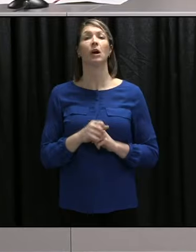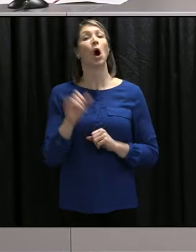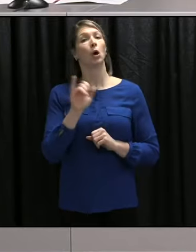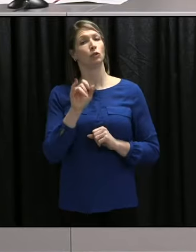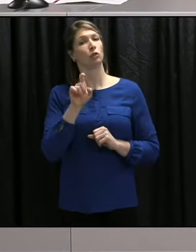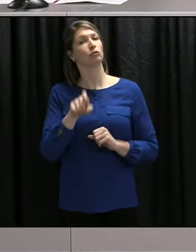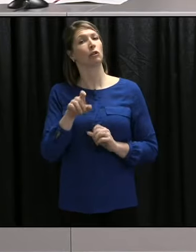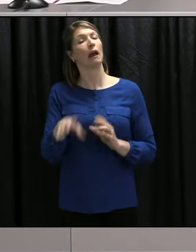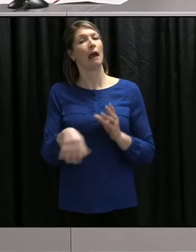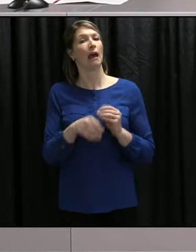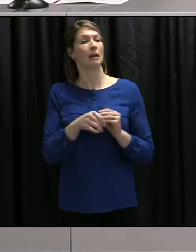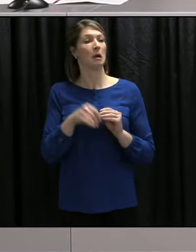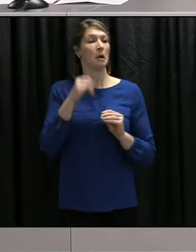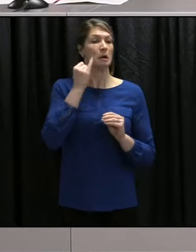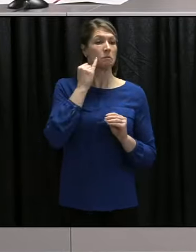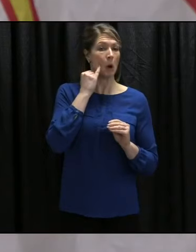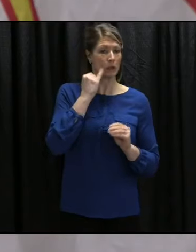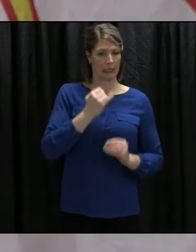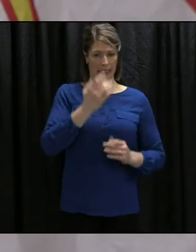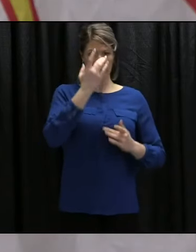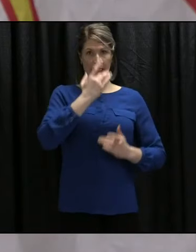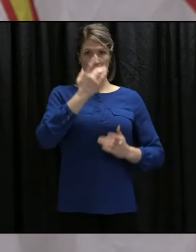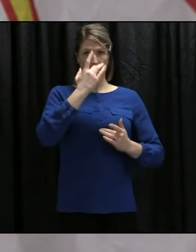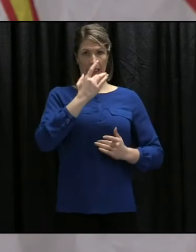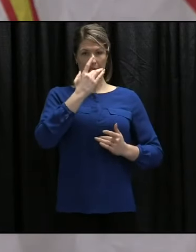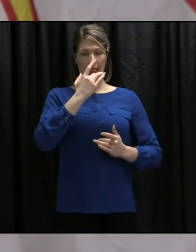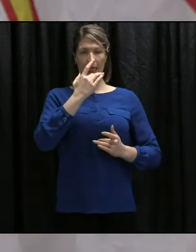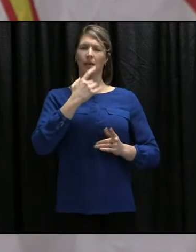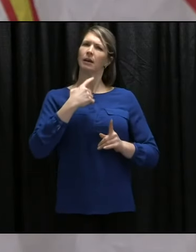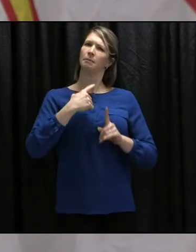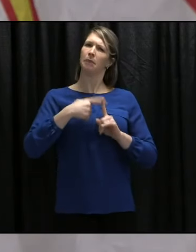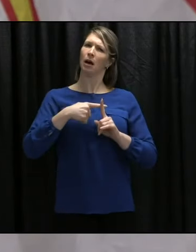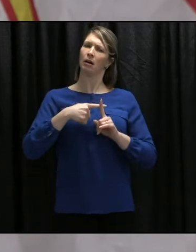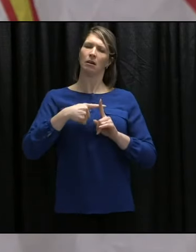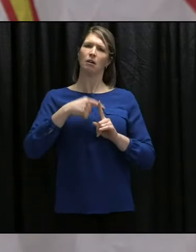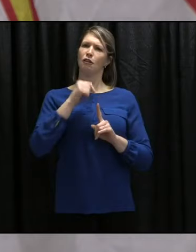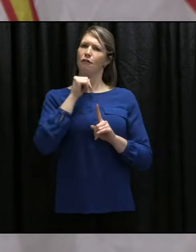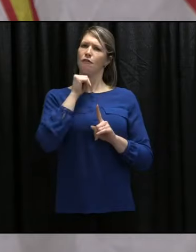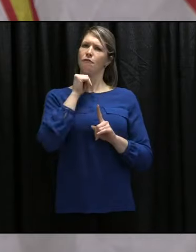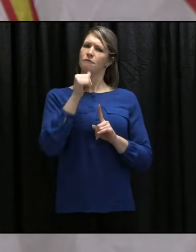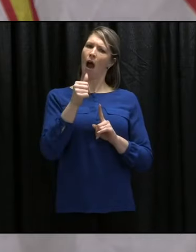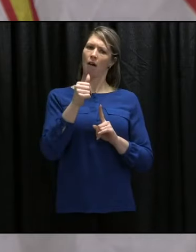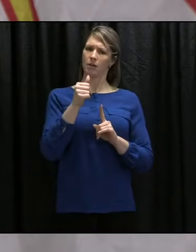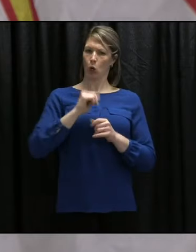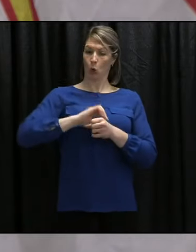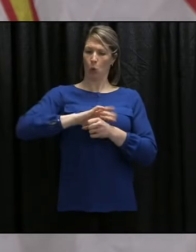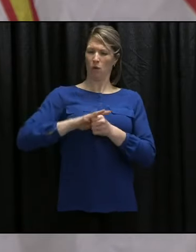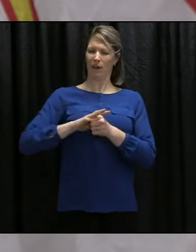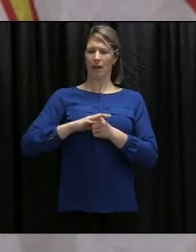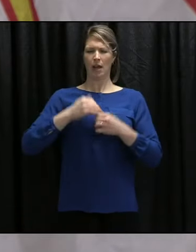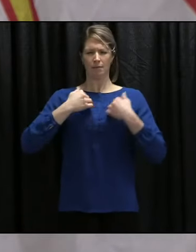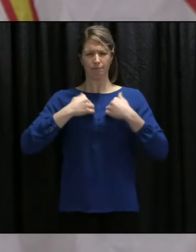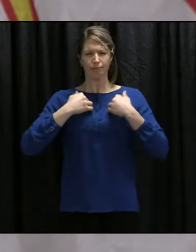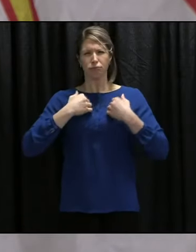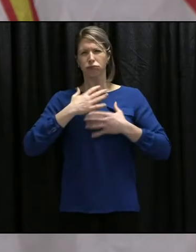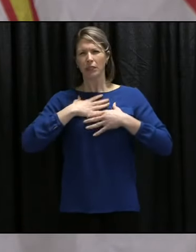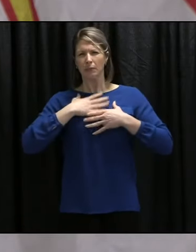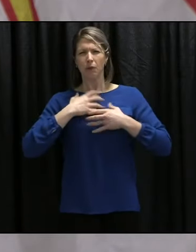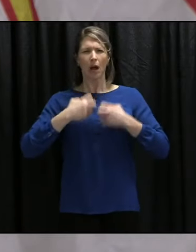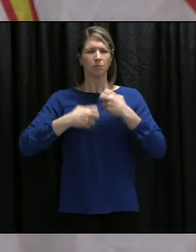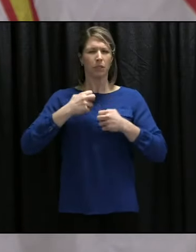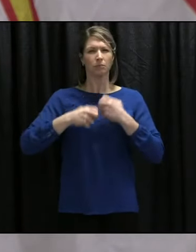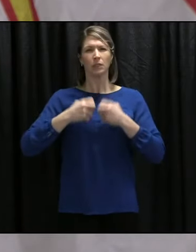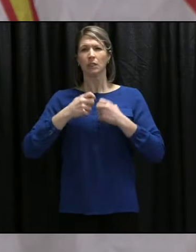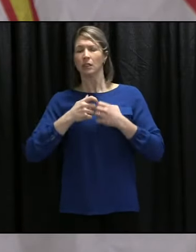don't meet the criteria for COVID testing, are still given advice as to how to stay at home